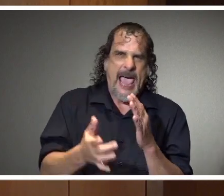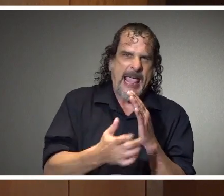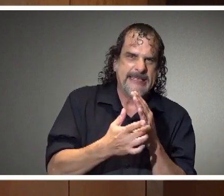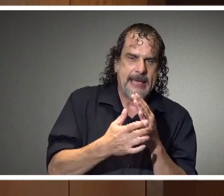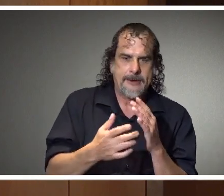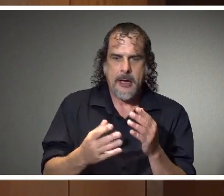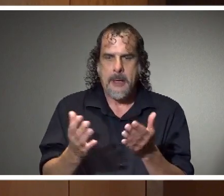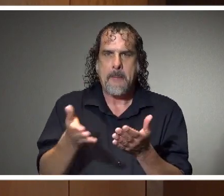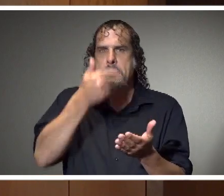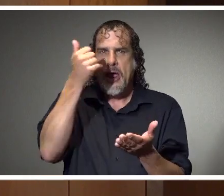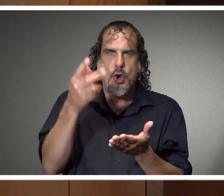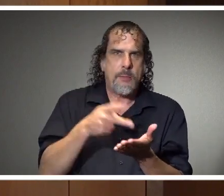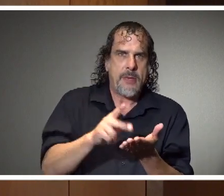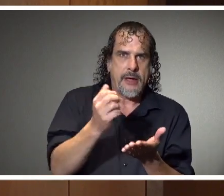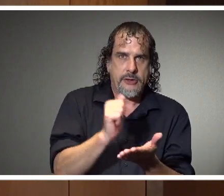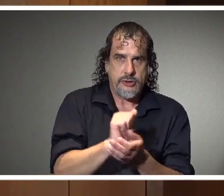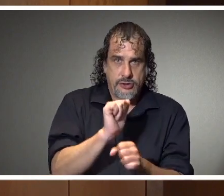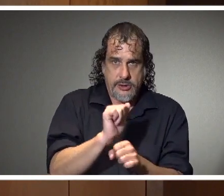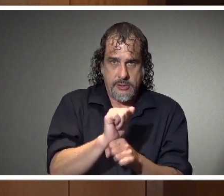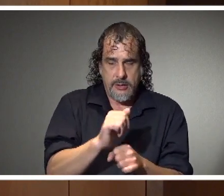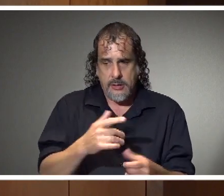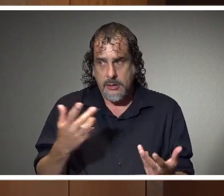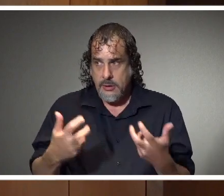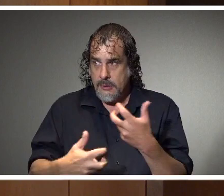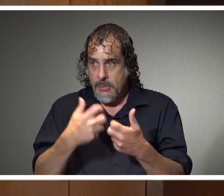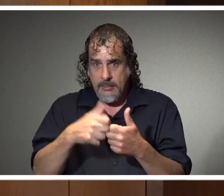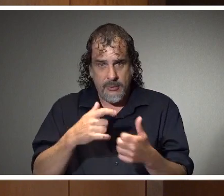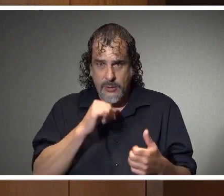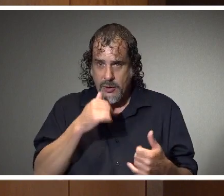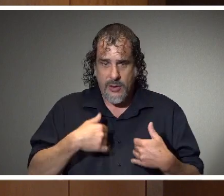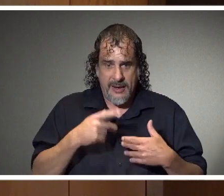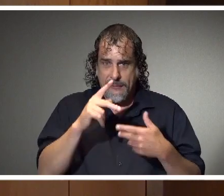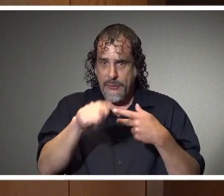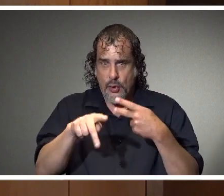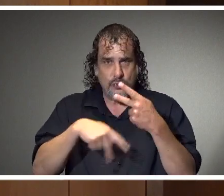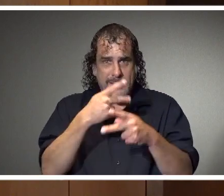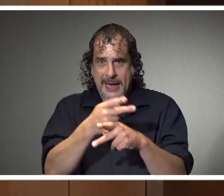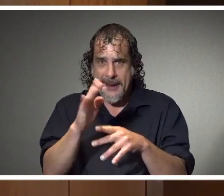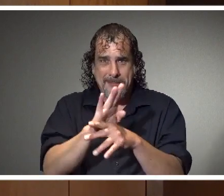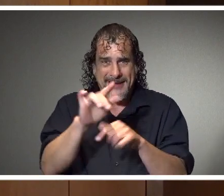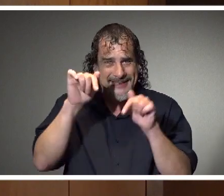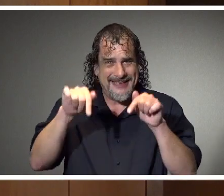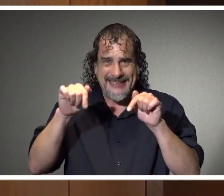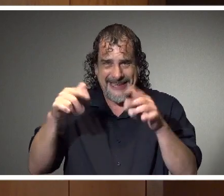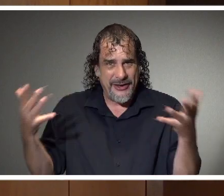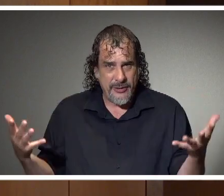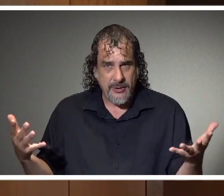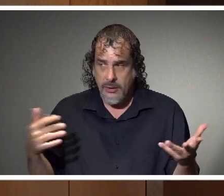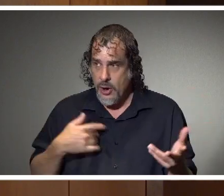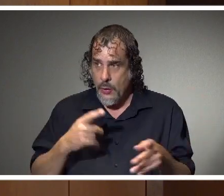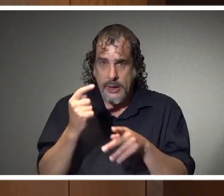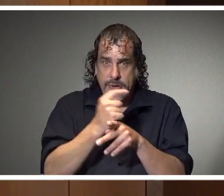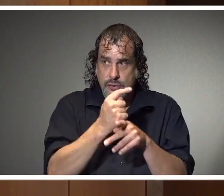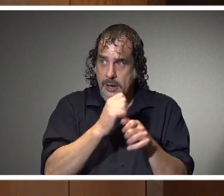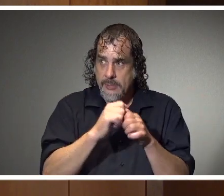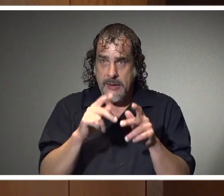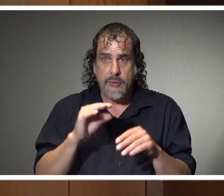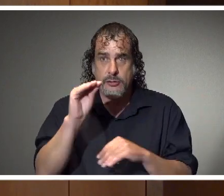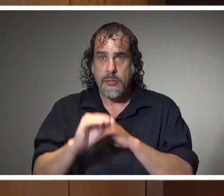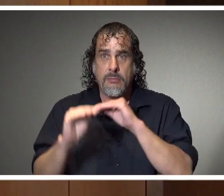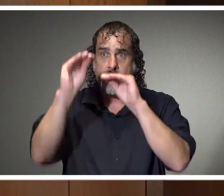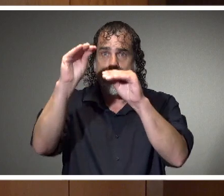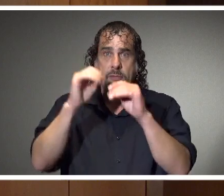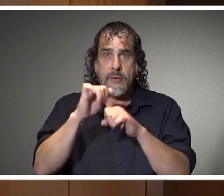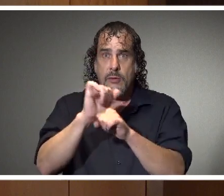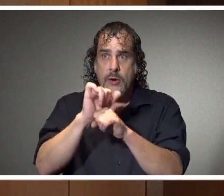higher-paying jobs. The problem is we don't have a lot of high-tech companies in Mississippi. So are we just training people to move and work in